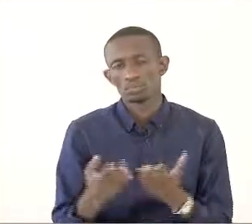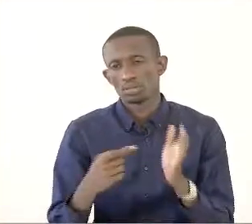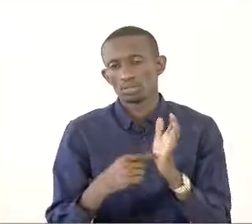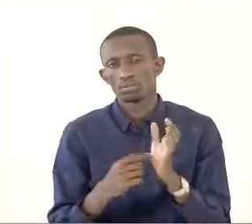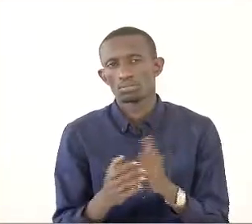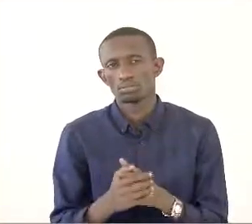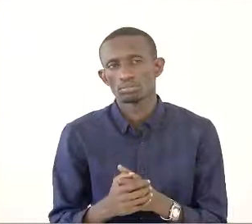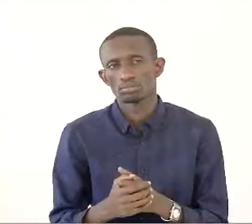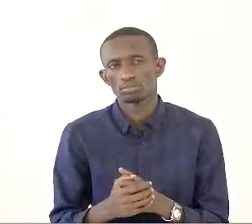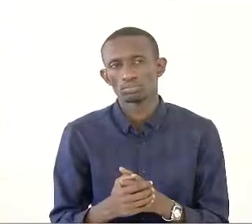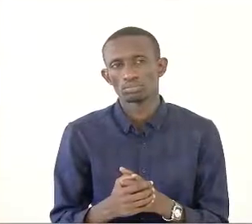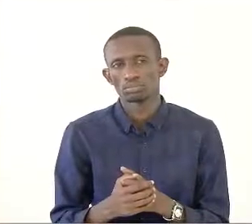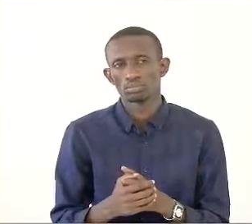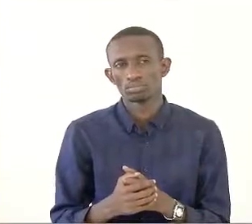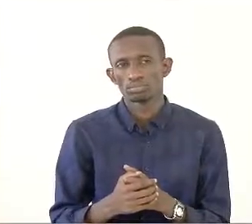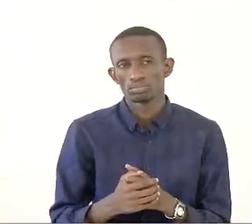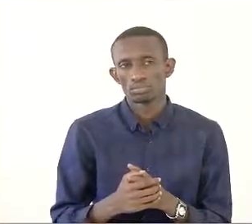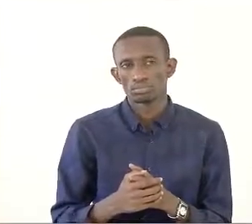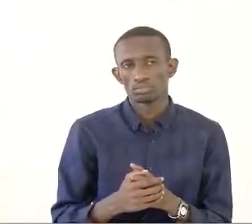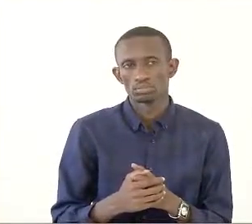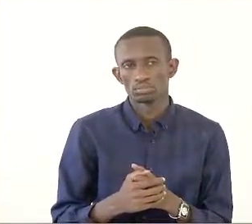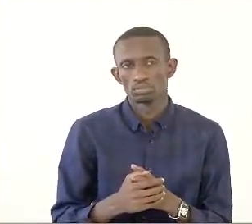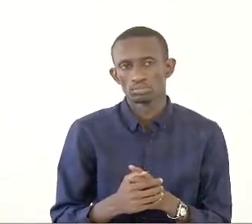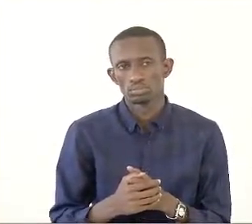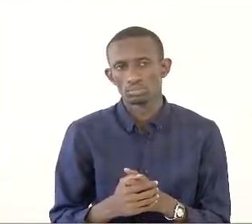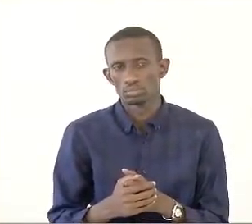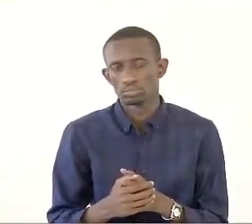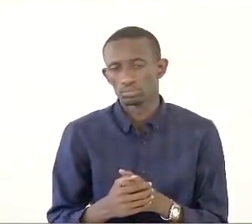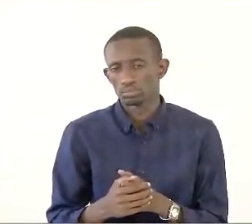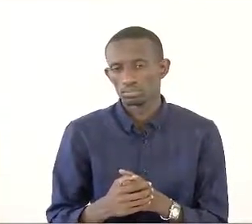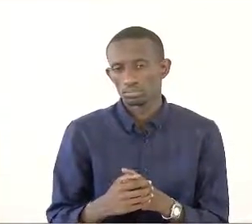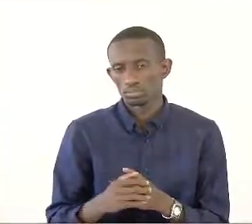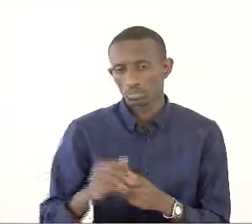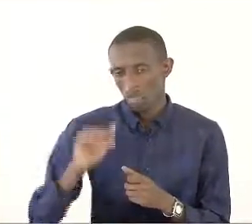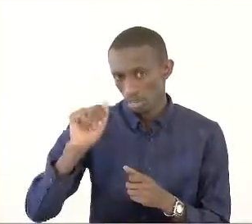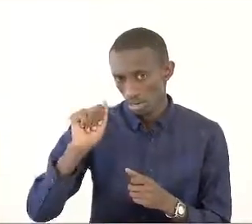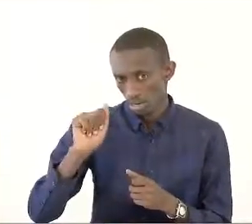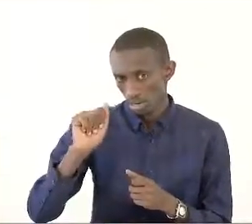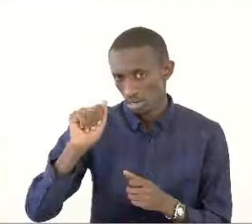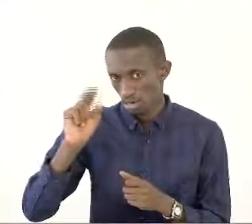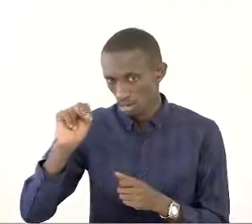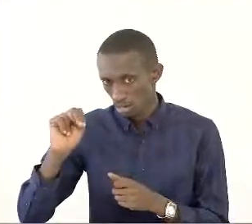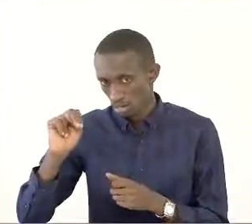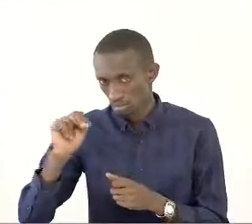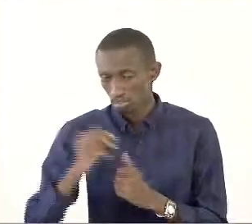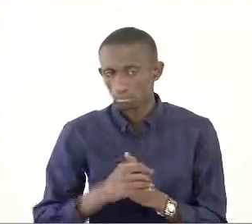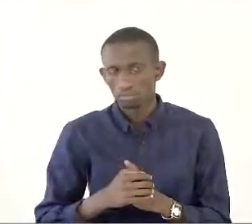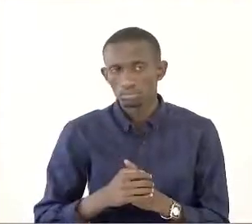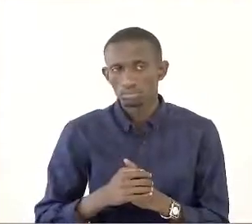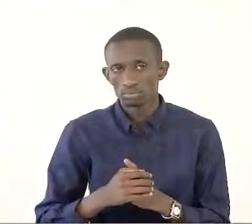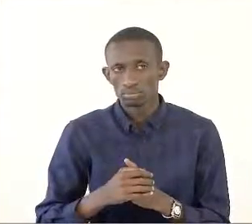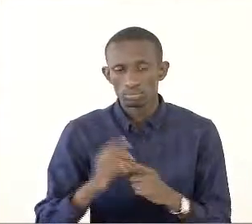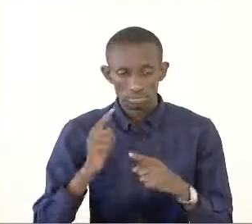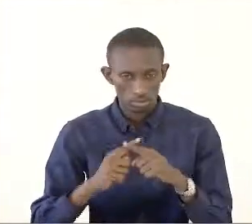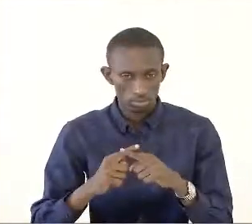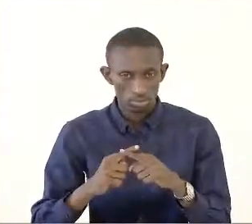quick, then we have this as the, just as the lambda times n, and then we need to understand what is this, the